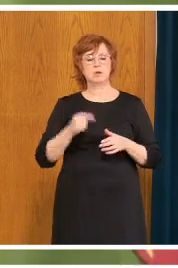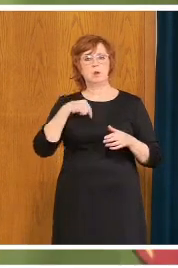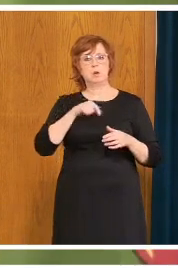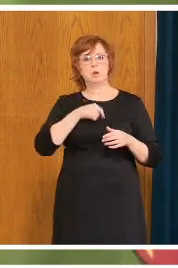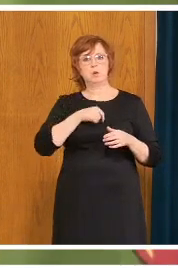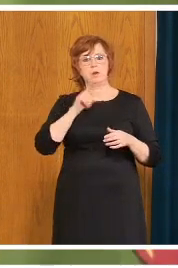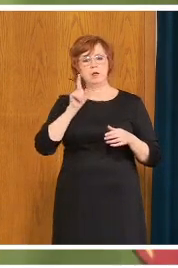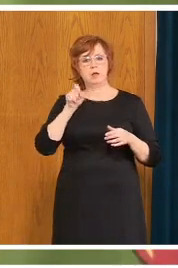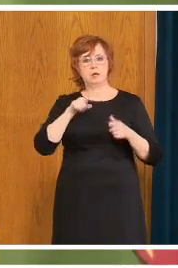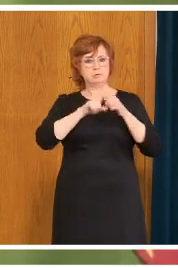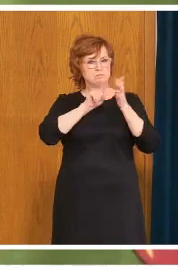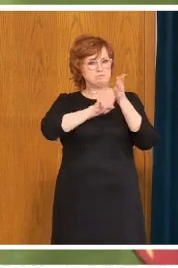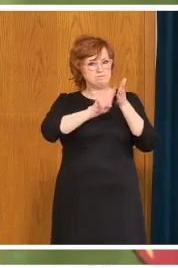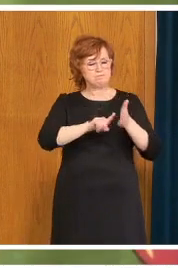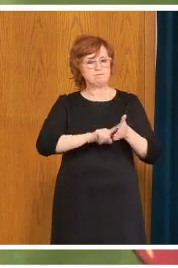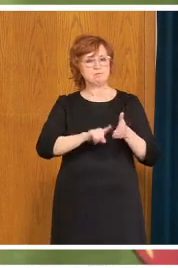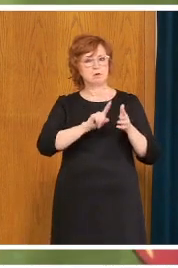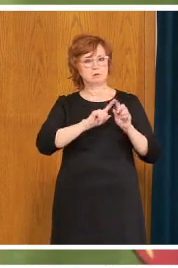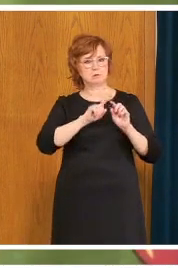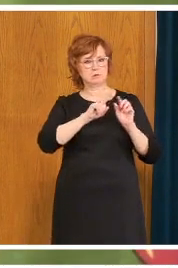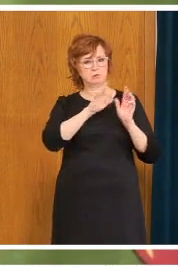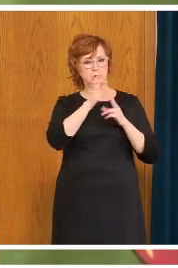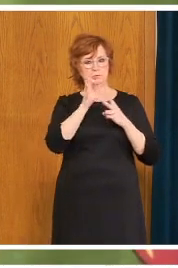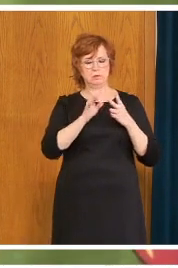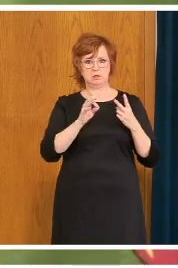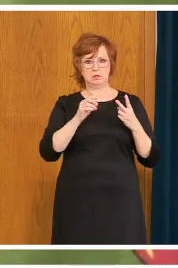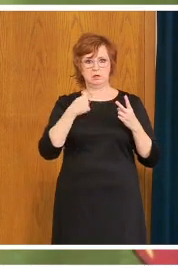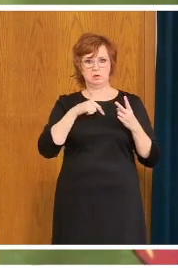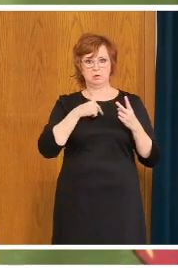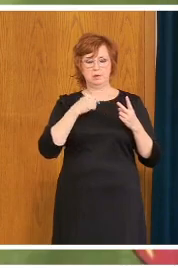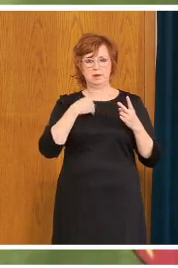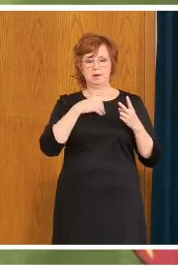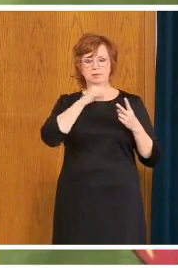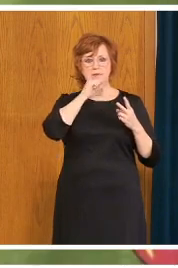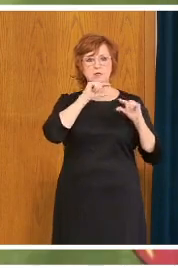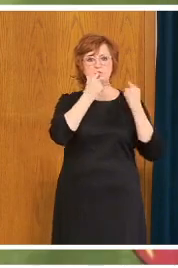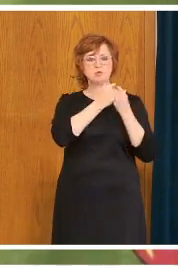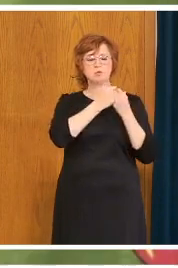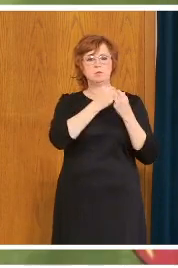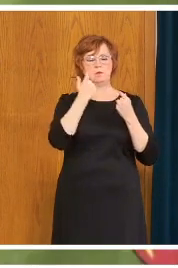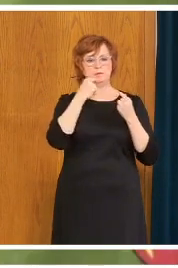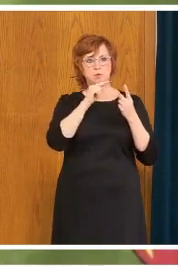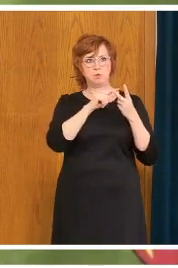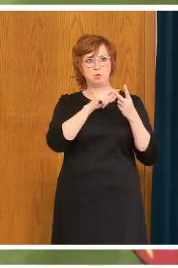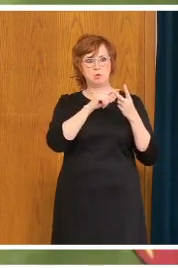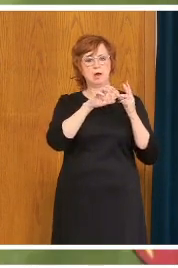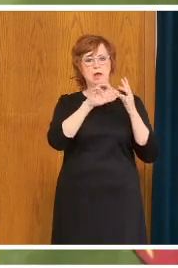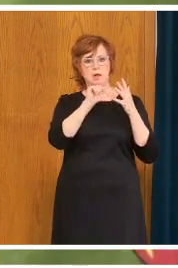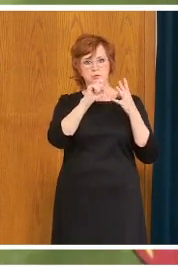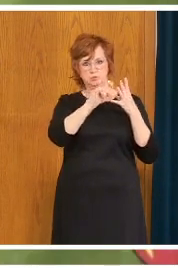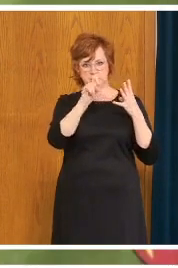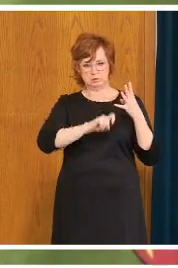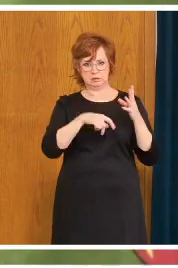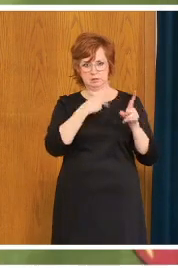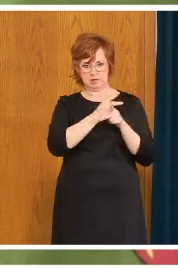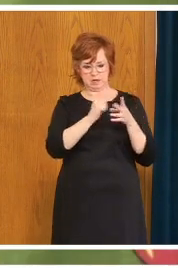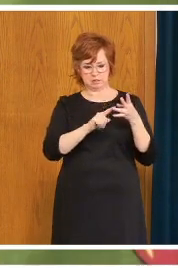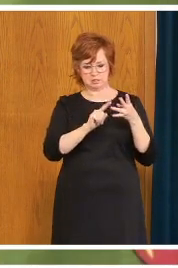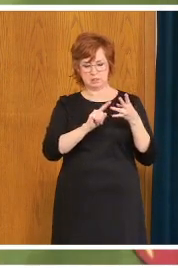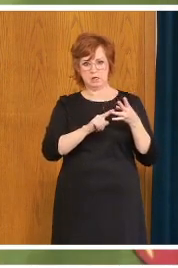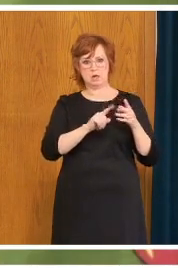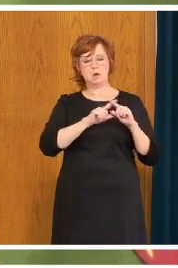able to move. Right now we're restricted by the drive-through of the age limit of AstraZeneca, but we are actively considering